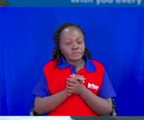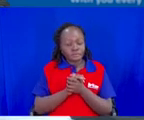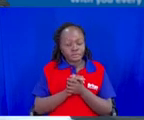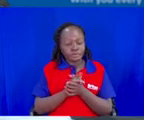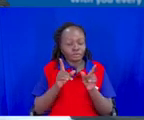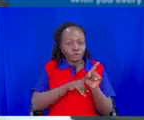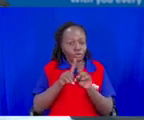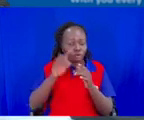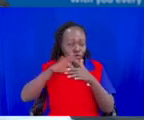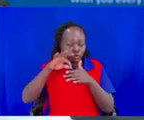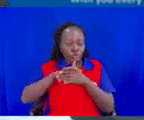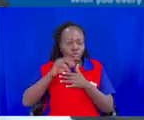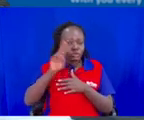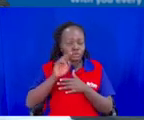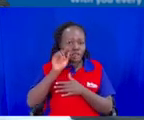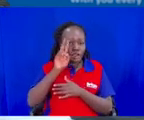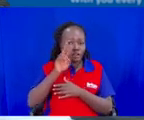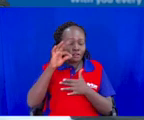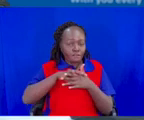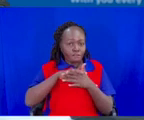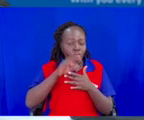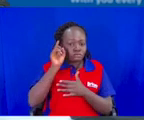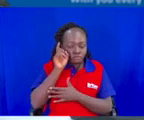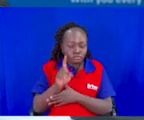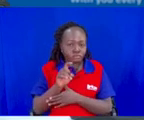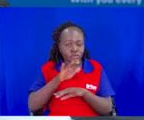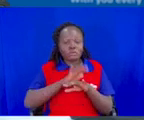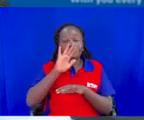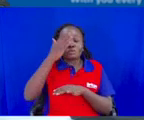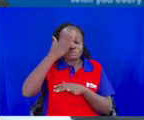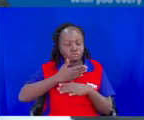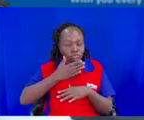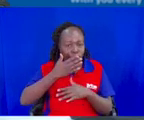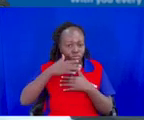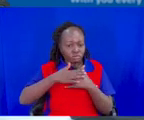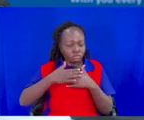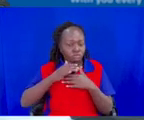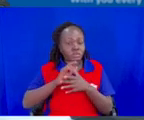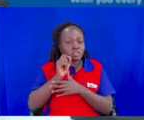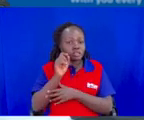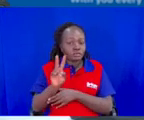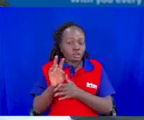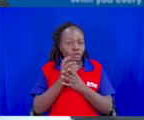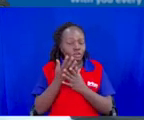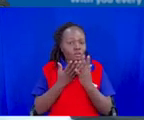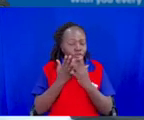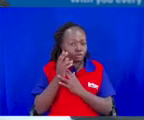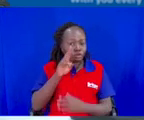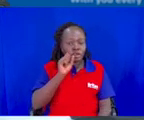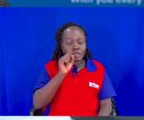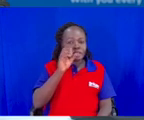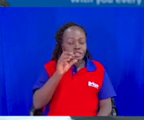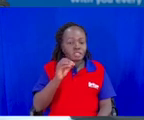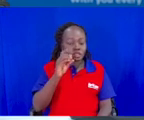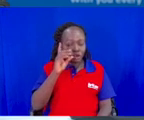You can also vote using the vote button on your dashboard or via the USSD